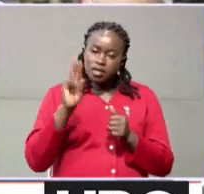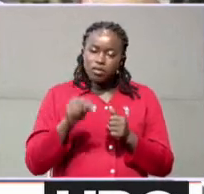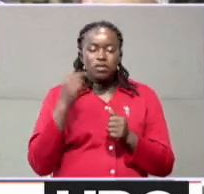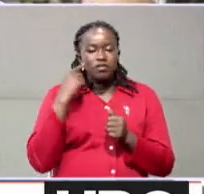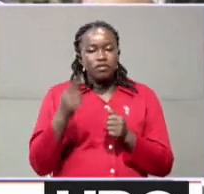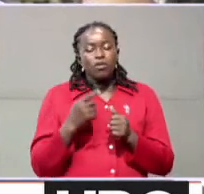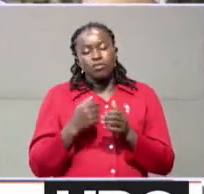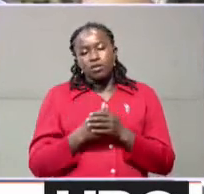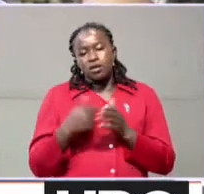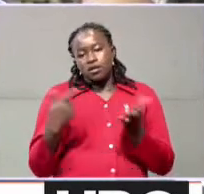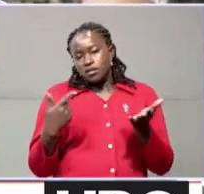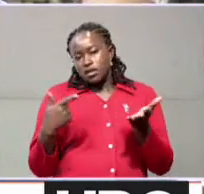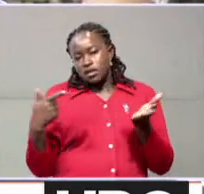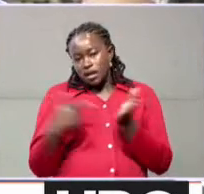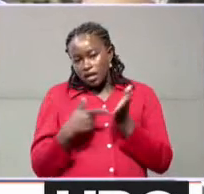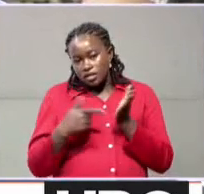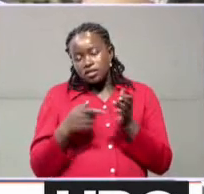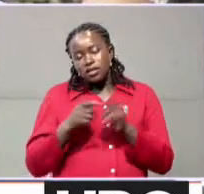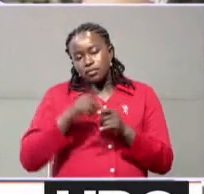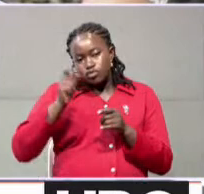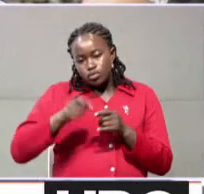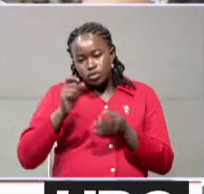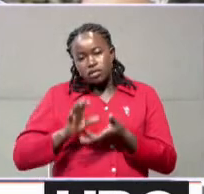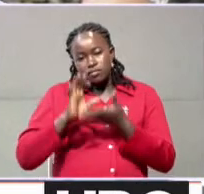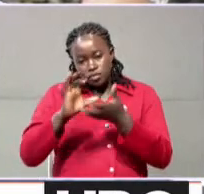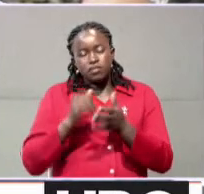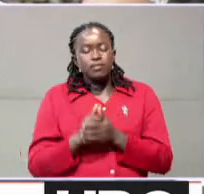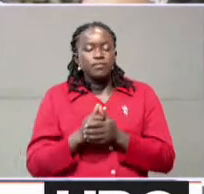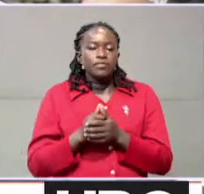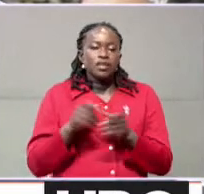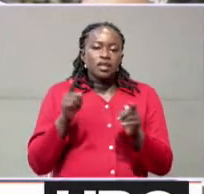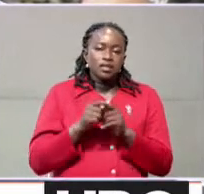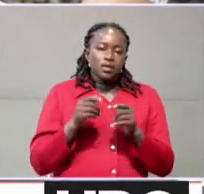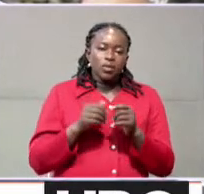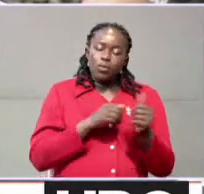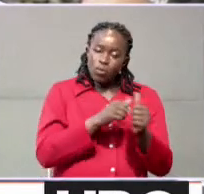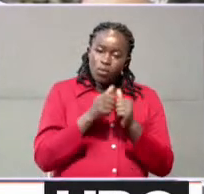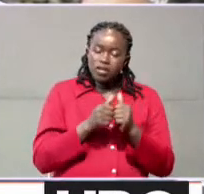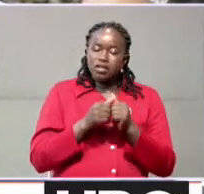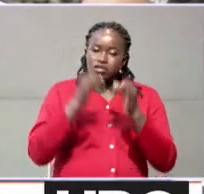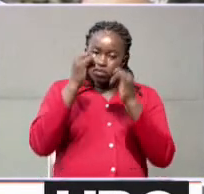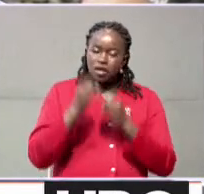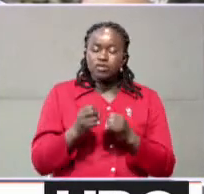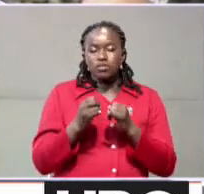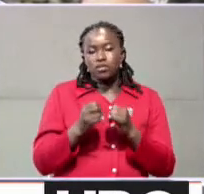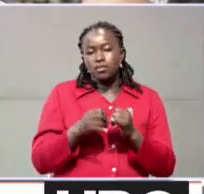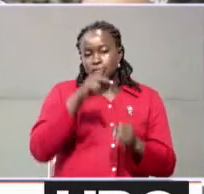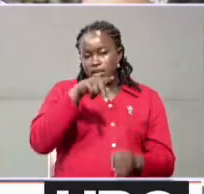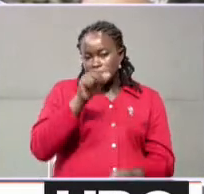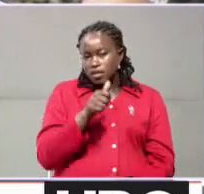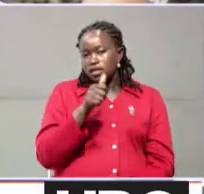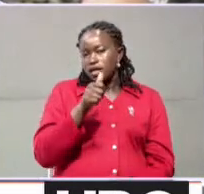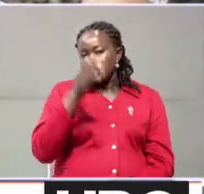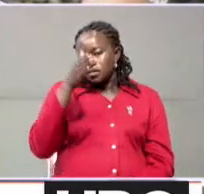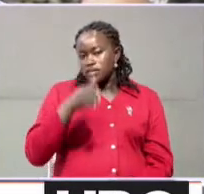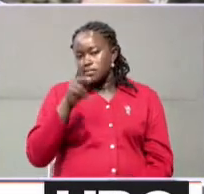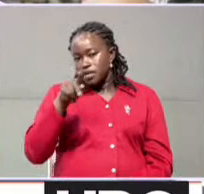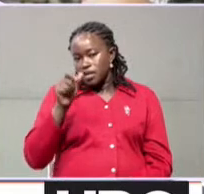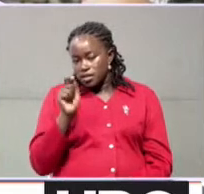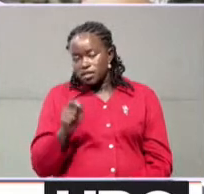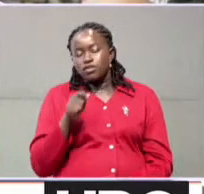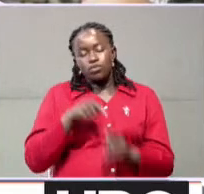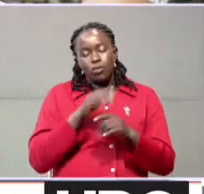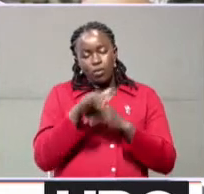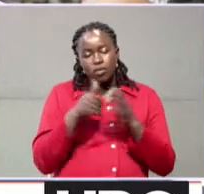gadgets and tools was released and later with instruction for pa stock pst to all accounting